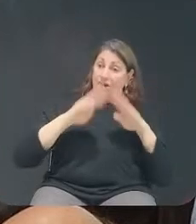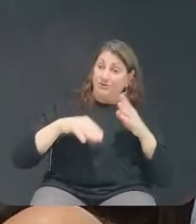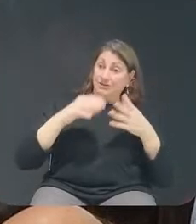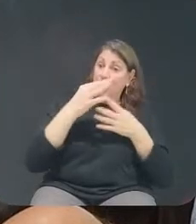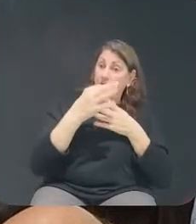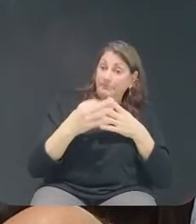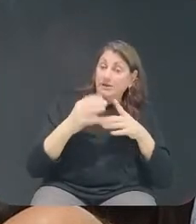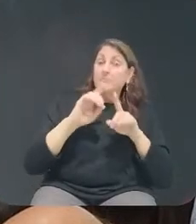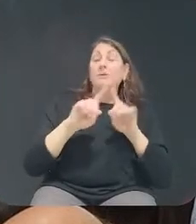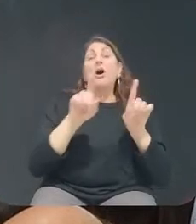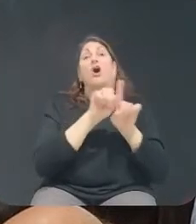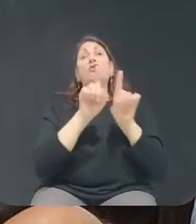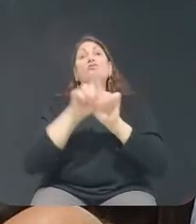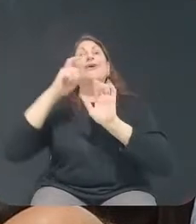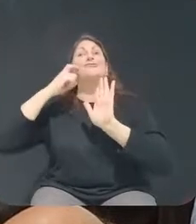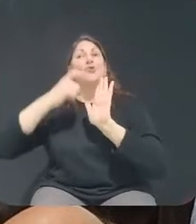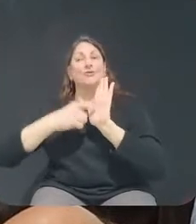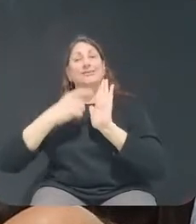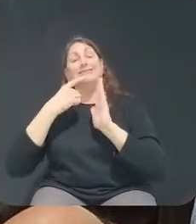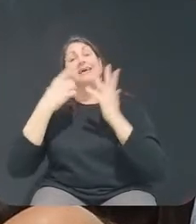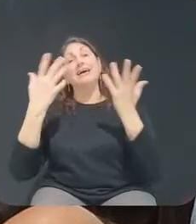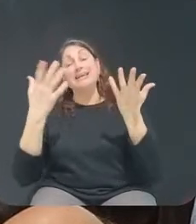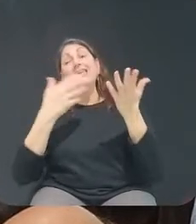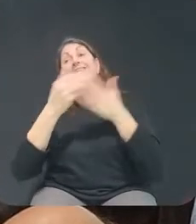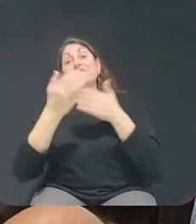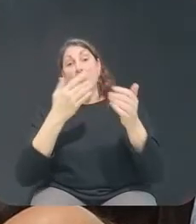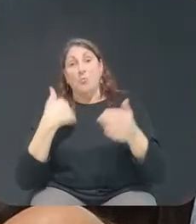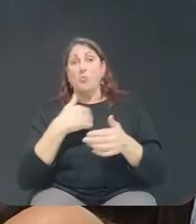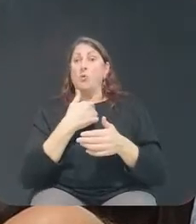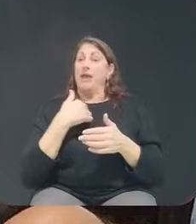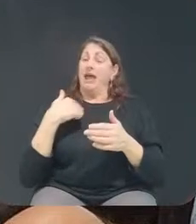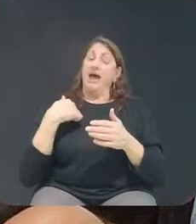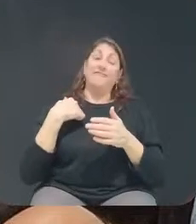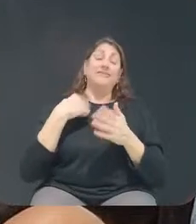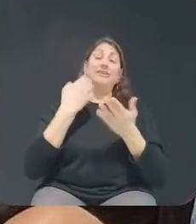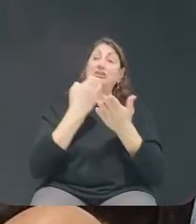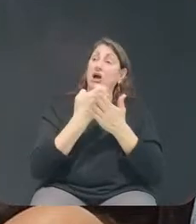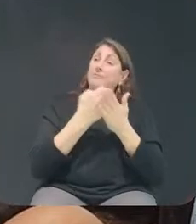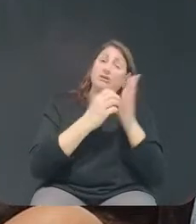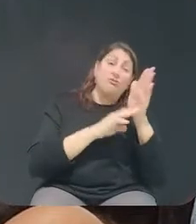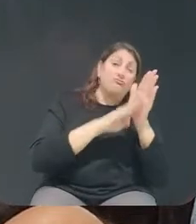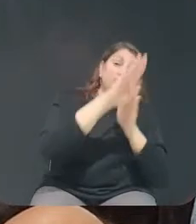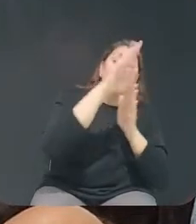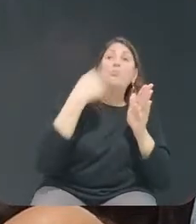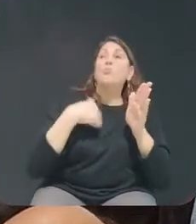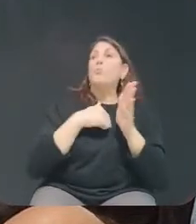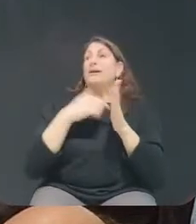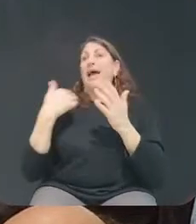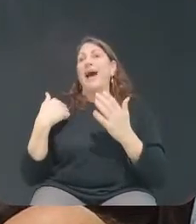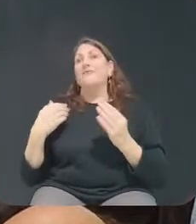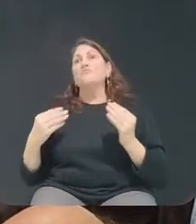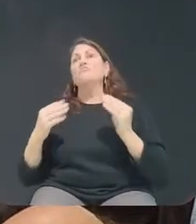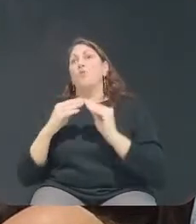quote, despite a booming economy, there is an increasing number of homeless persons in Seattle.